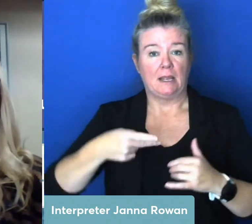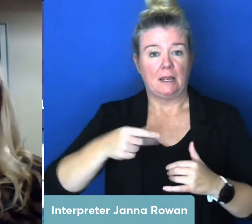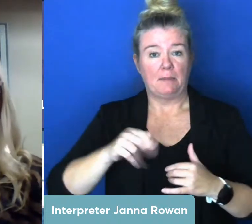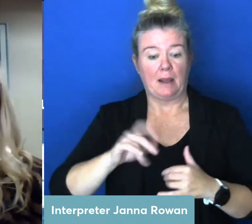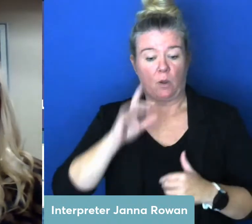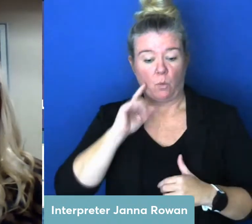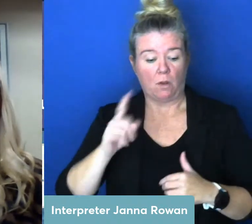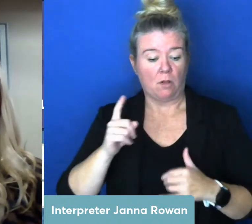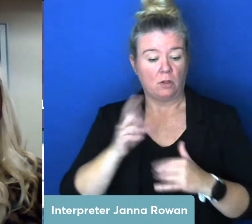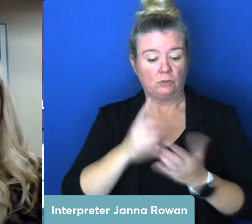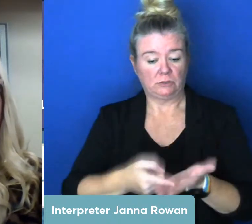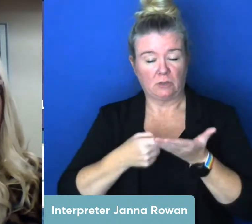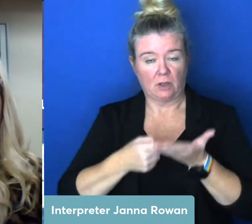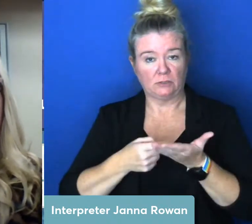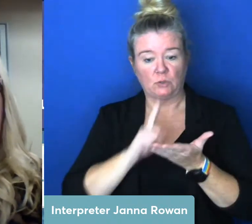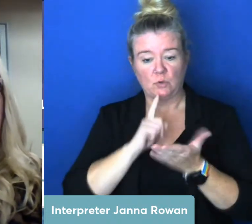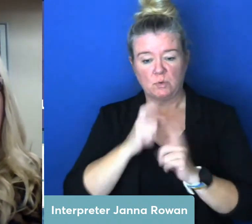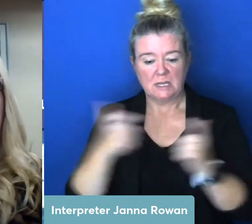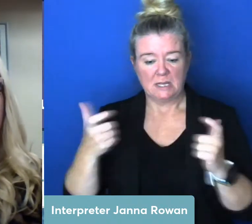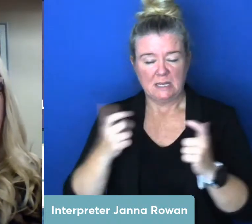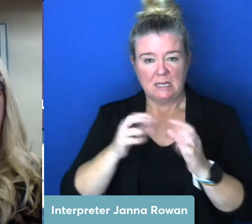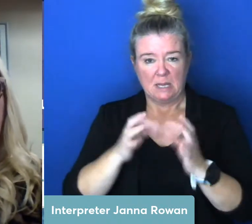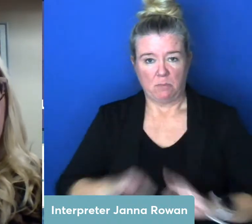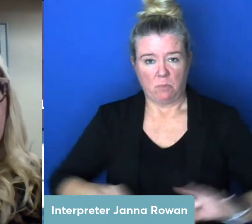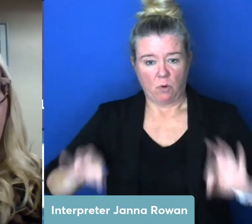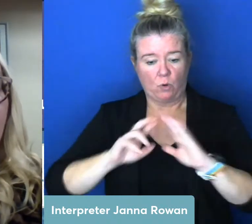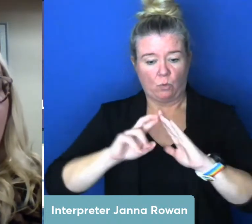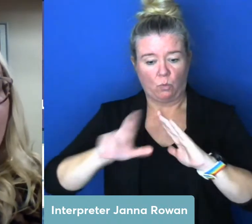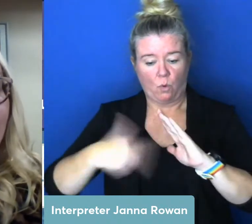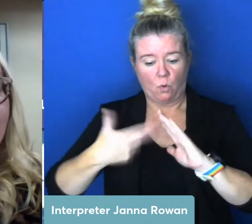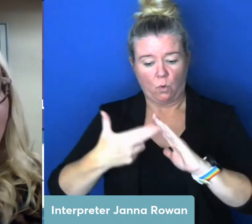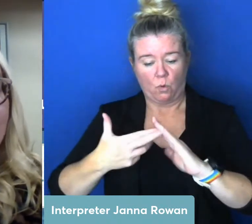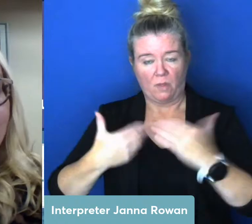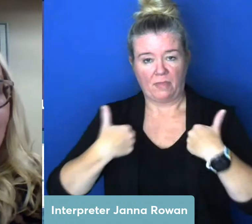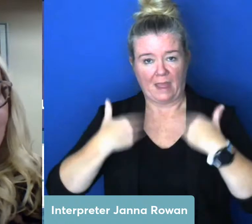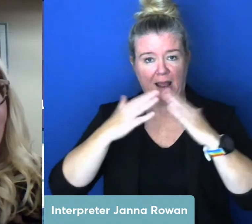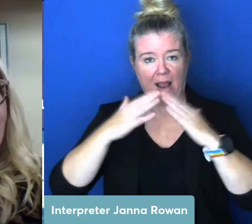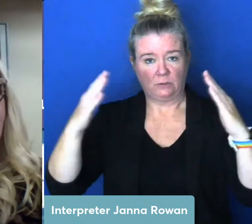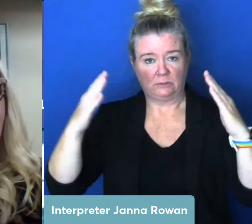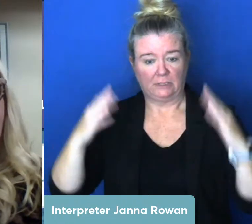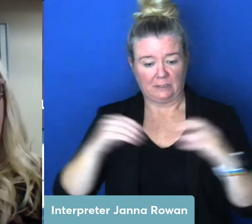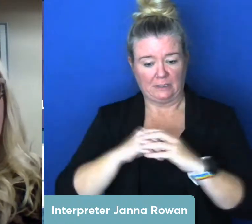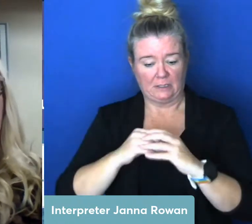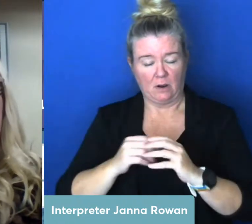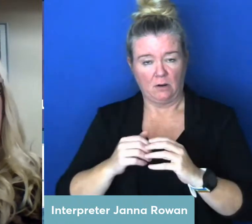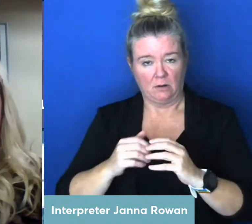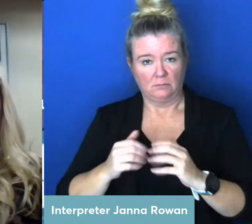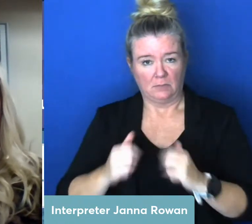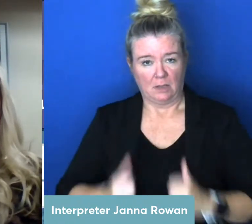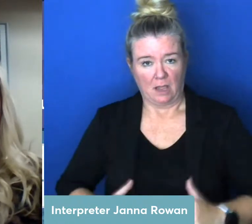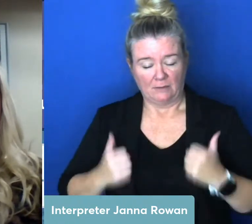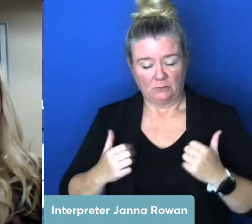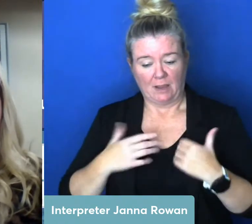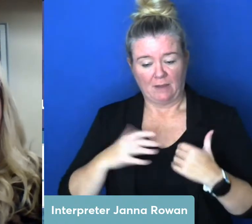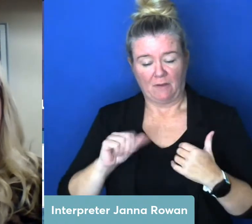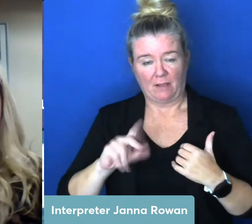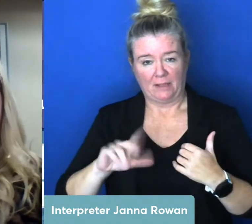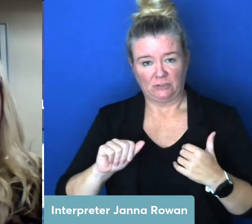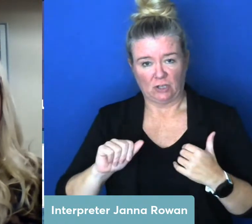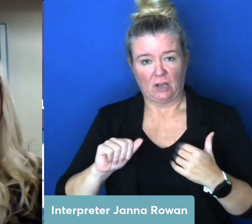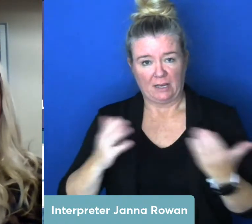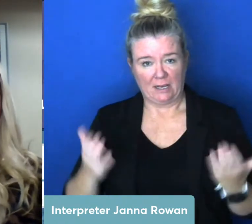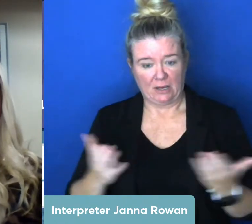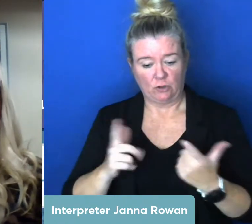the critical role that housing plays in our lives. And we're very fortunate to have Alicia Mazzara here